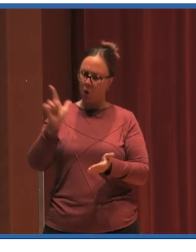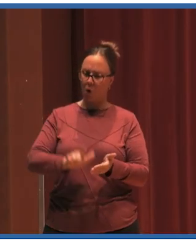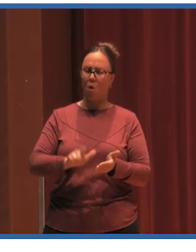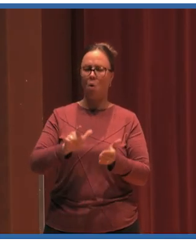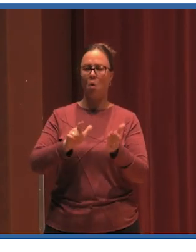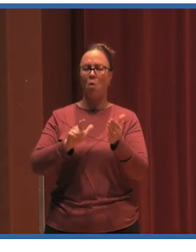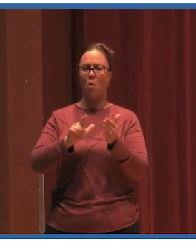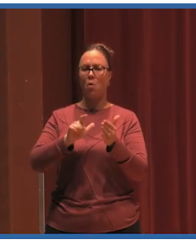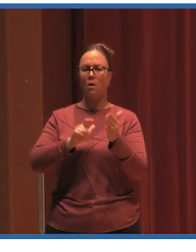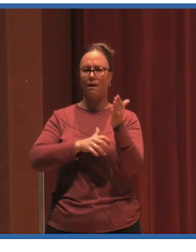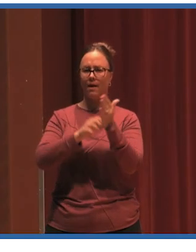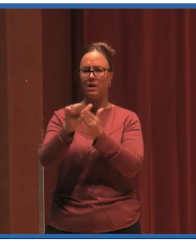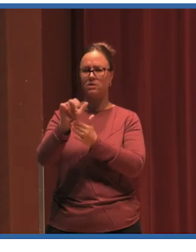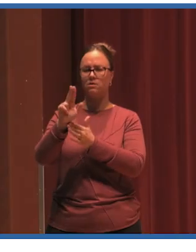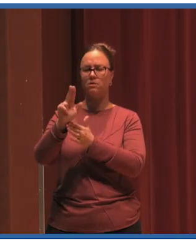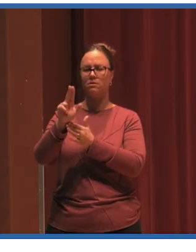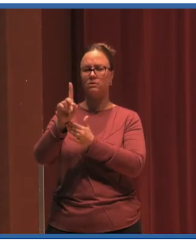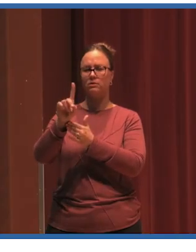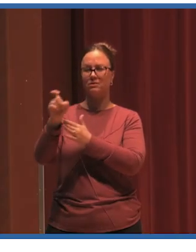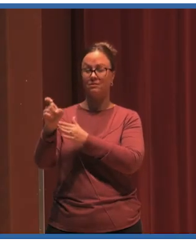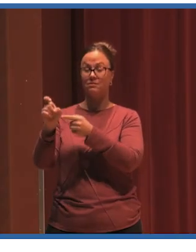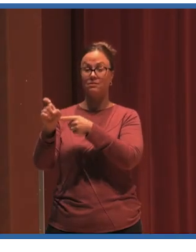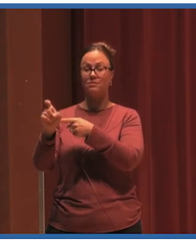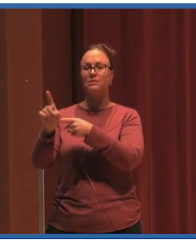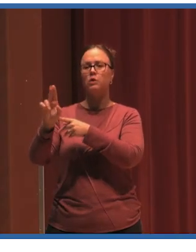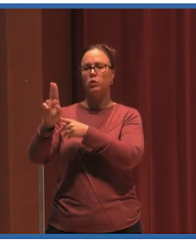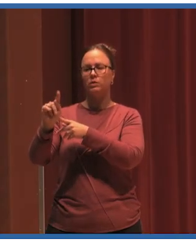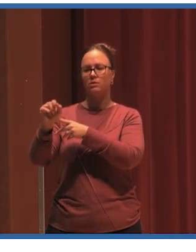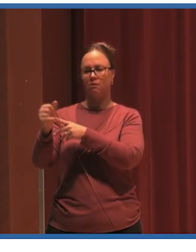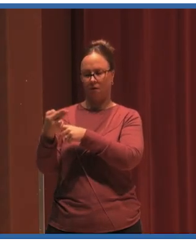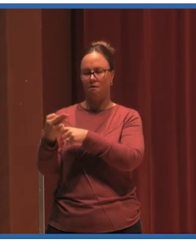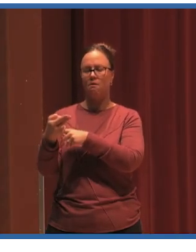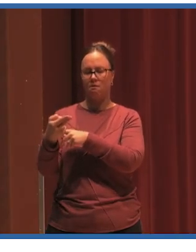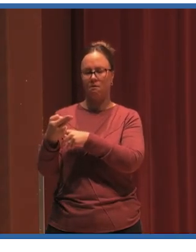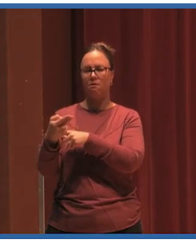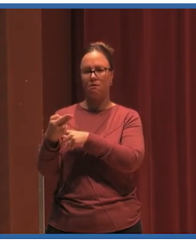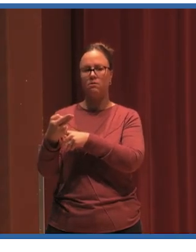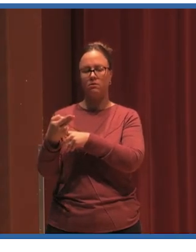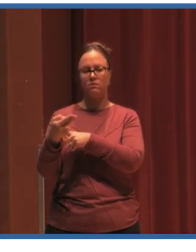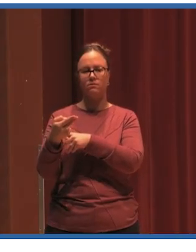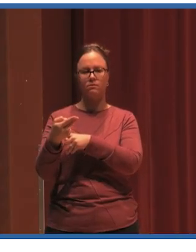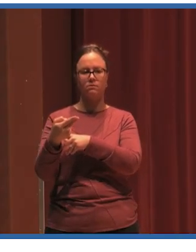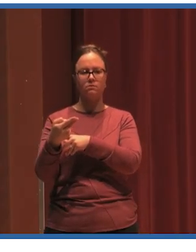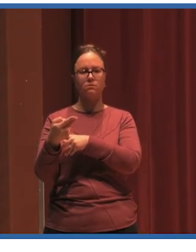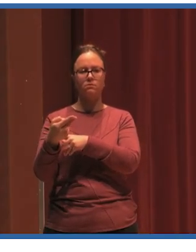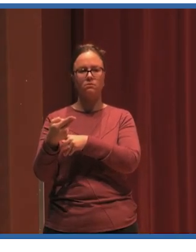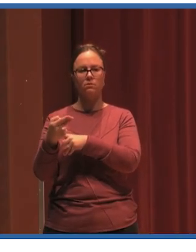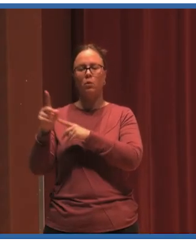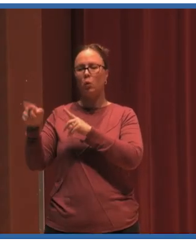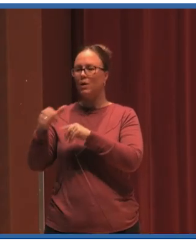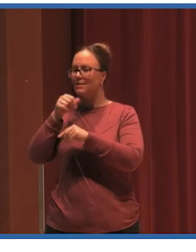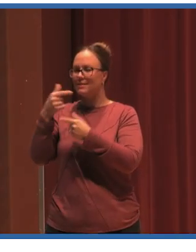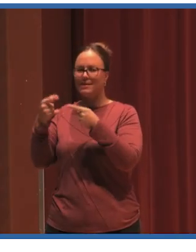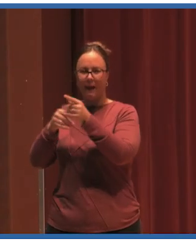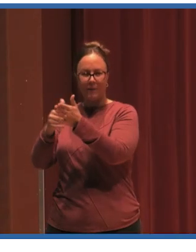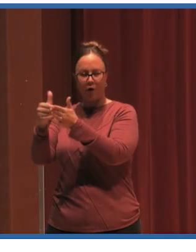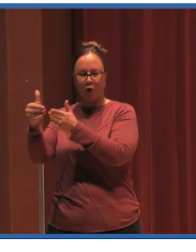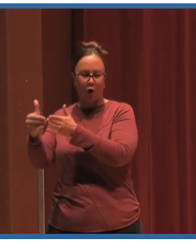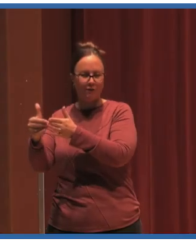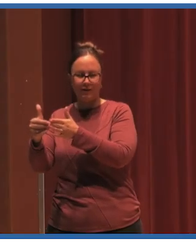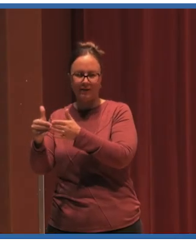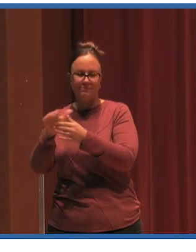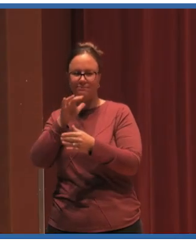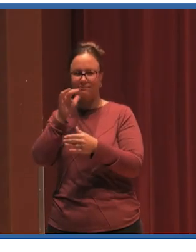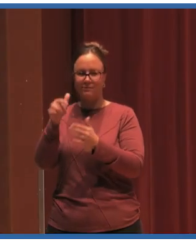incidence. It's Utah. And when you have a very low incidence, it doesn't take much to increase it. Some think that it may be